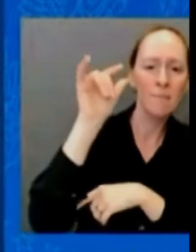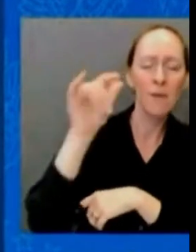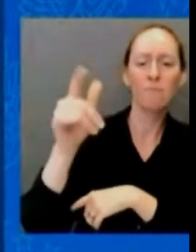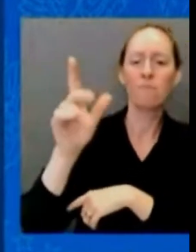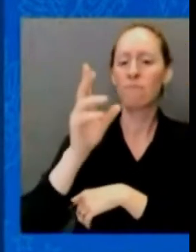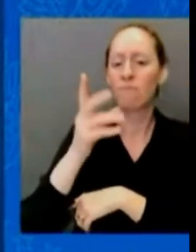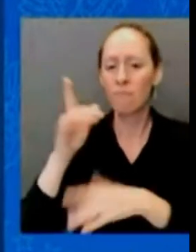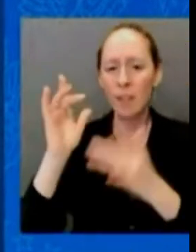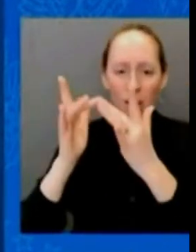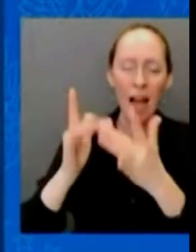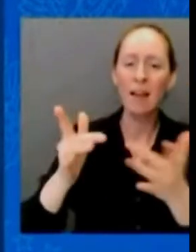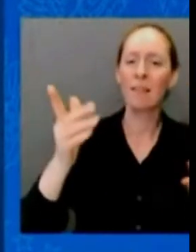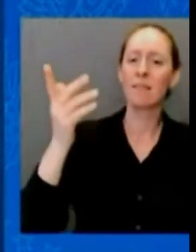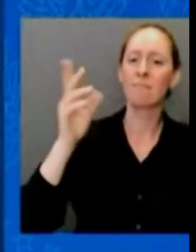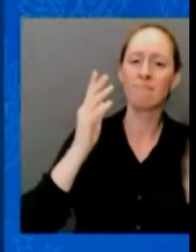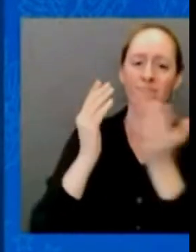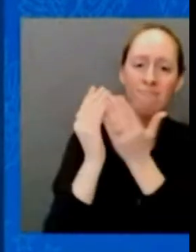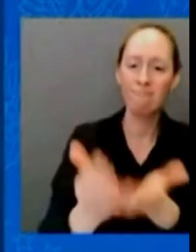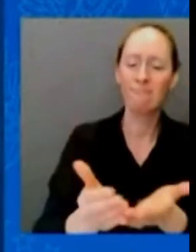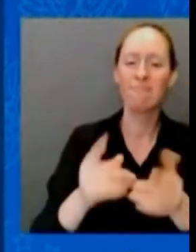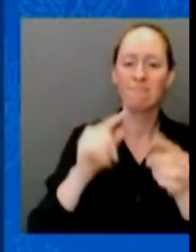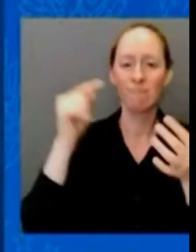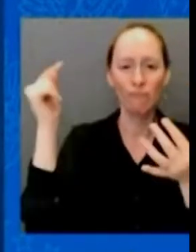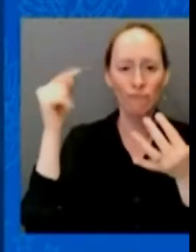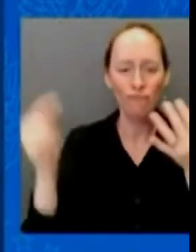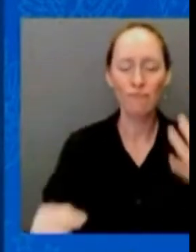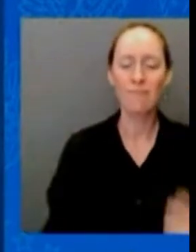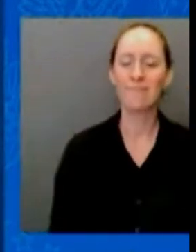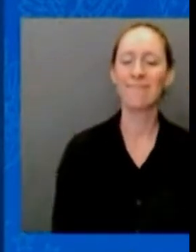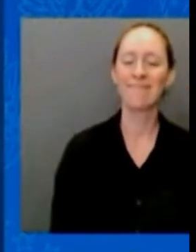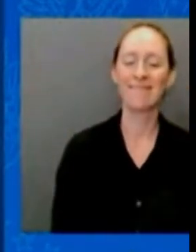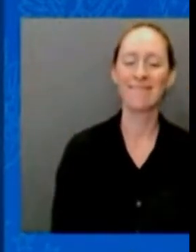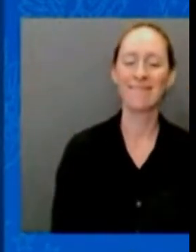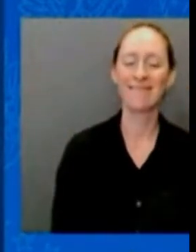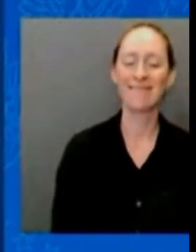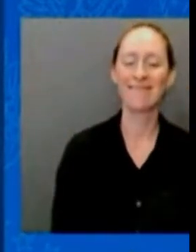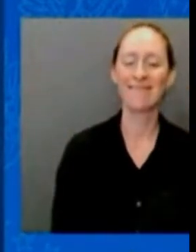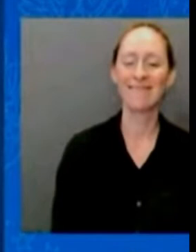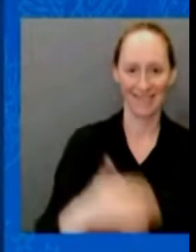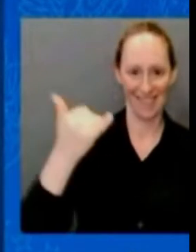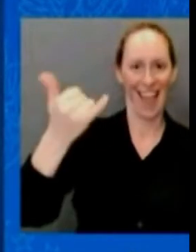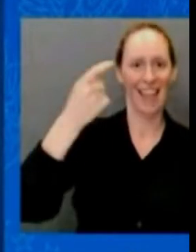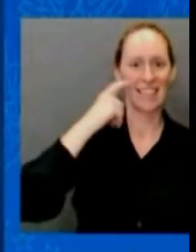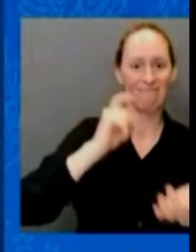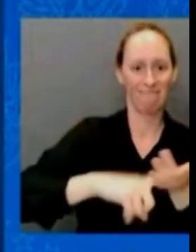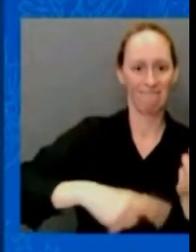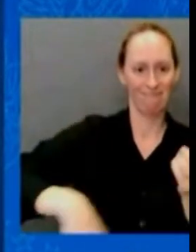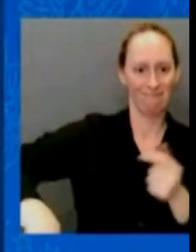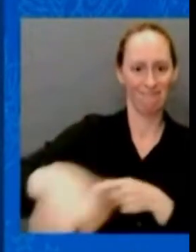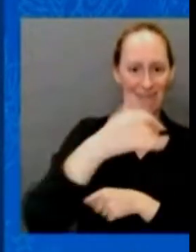them. Families have more net worth today than they did before the pandemic.